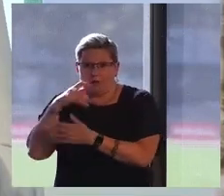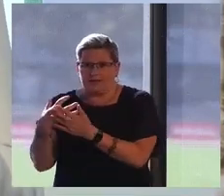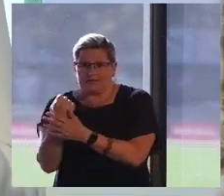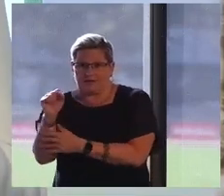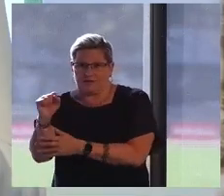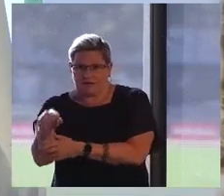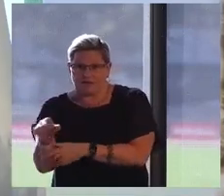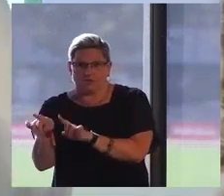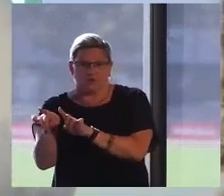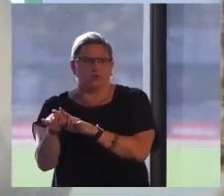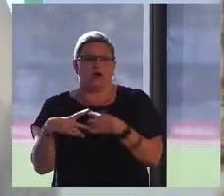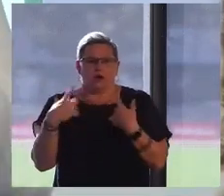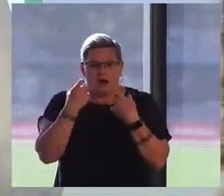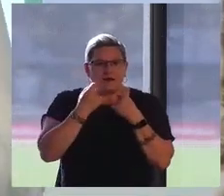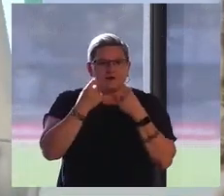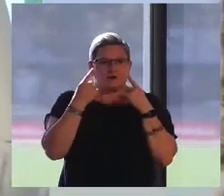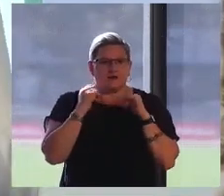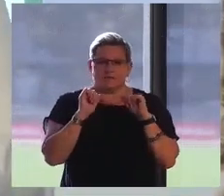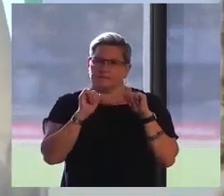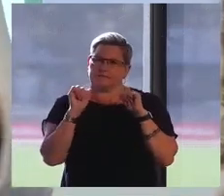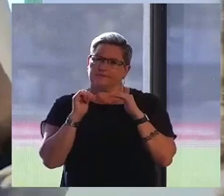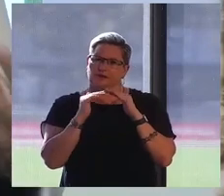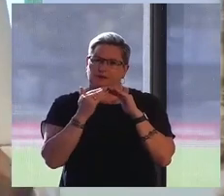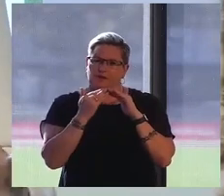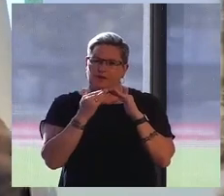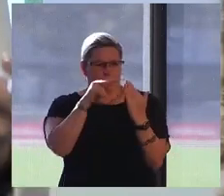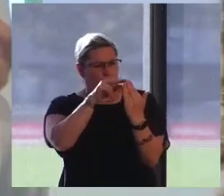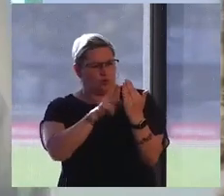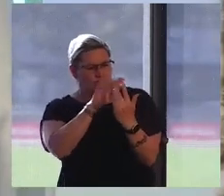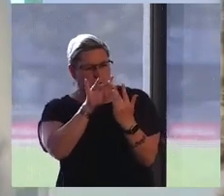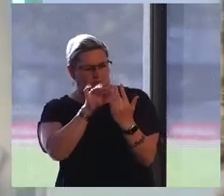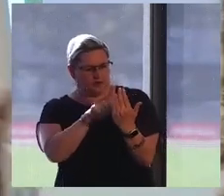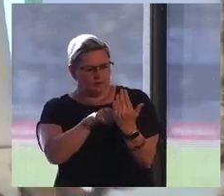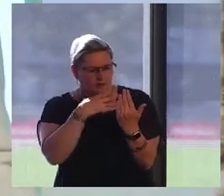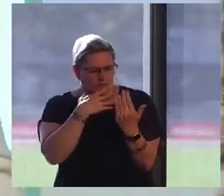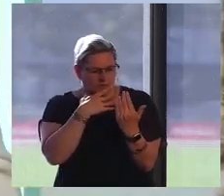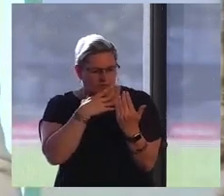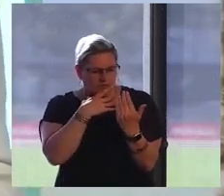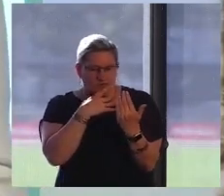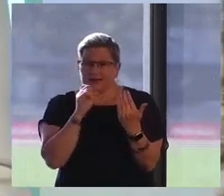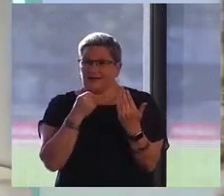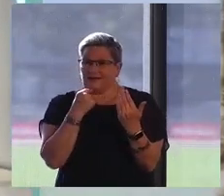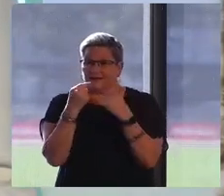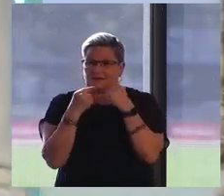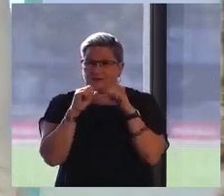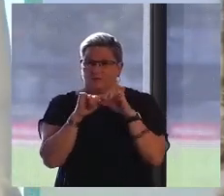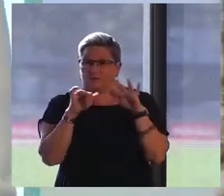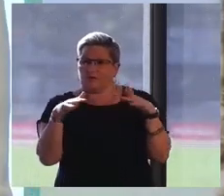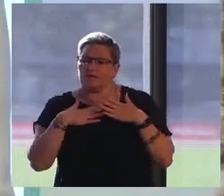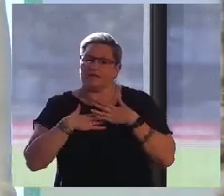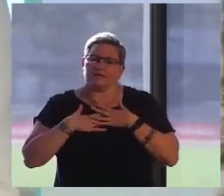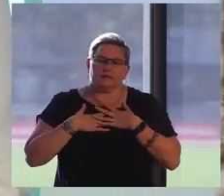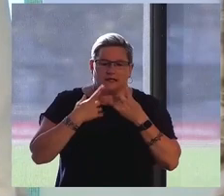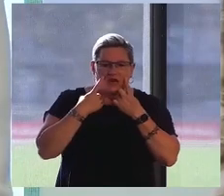communities that are seeing this information and spreading it, like, they care deeply, of course, as we all